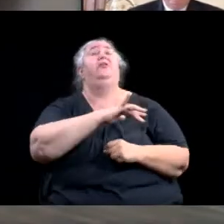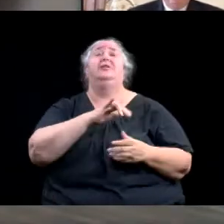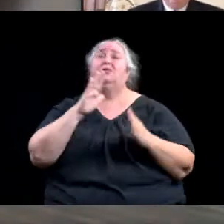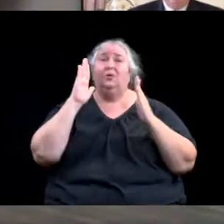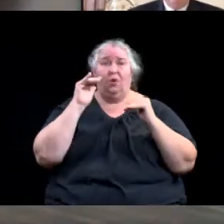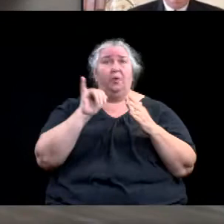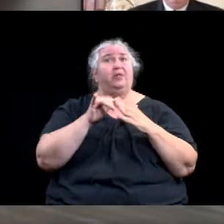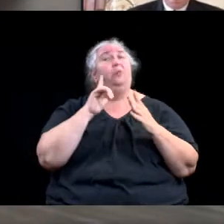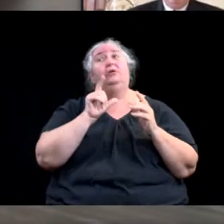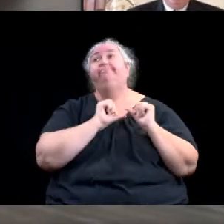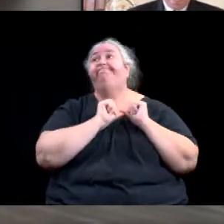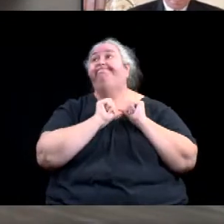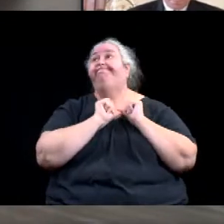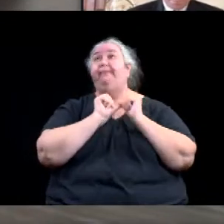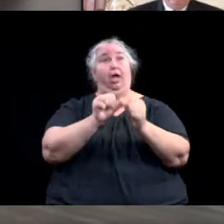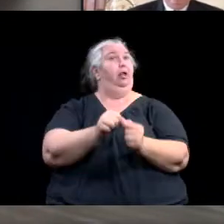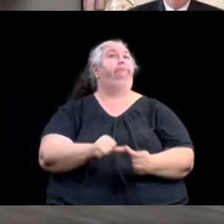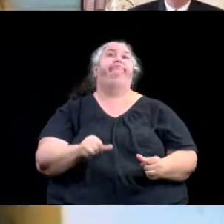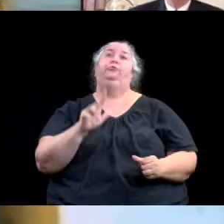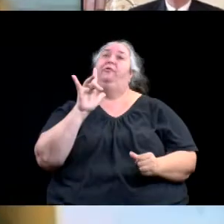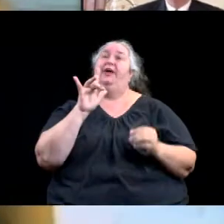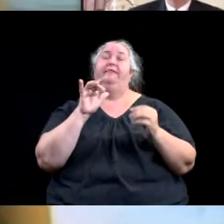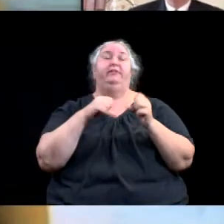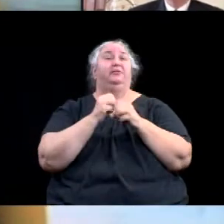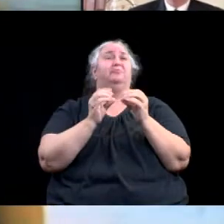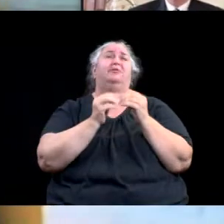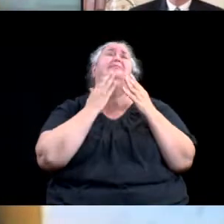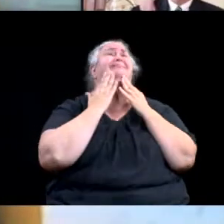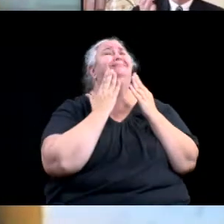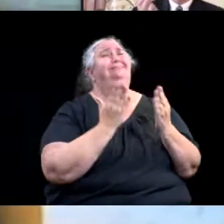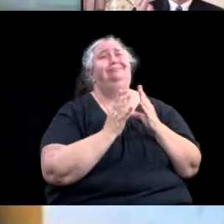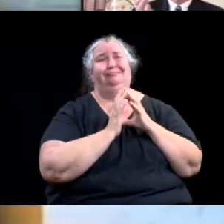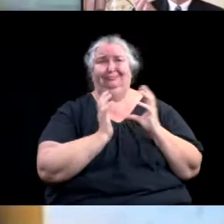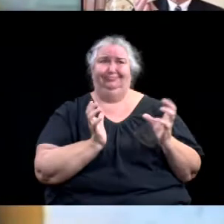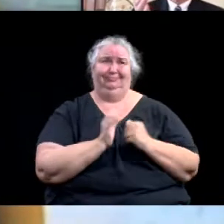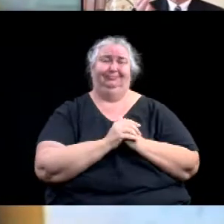appreciate you. Thank you.